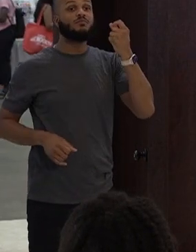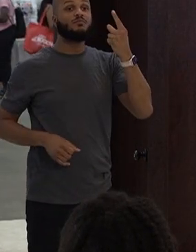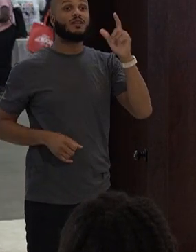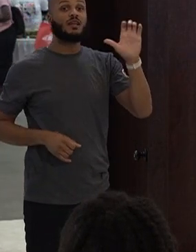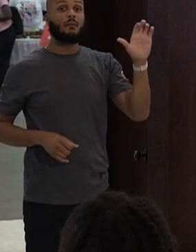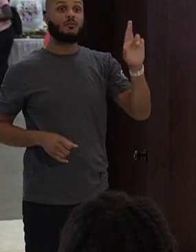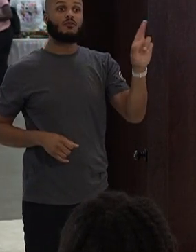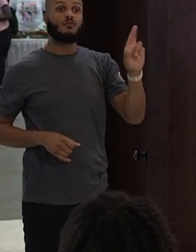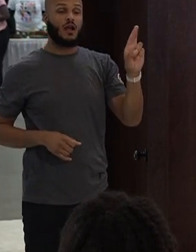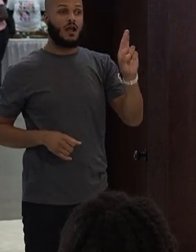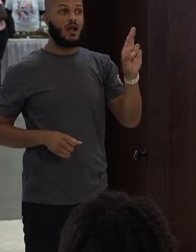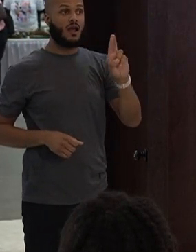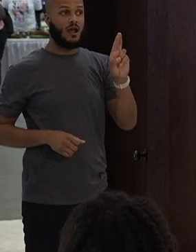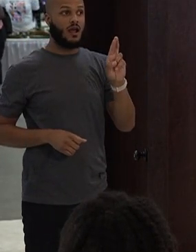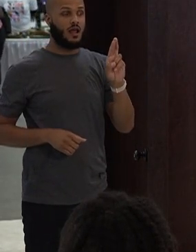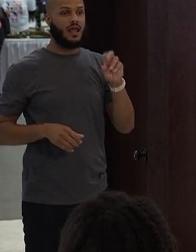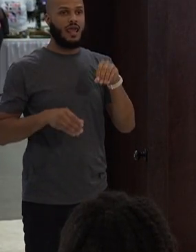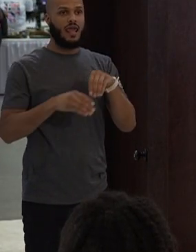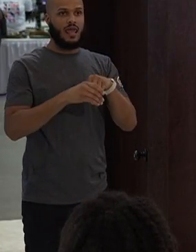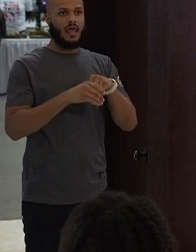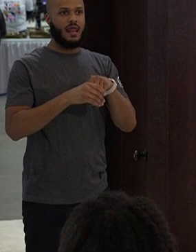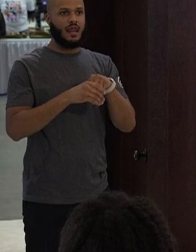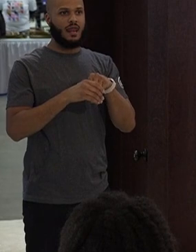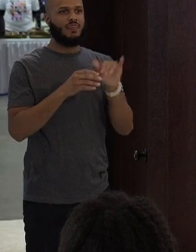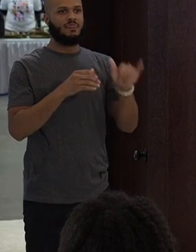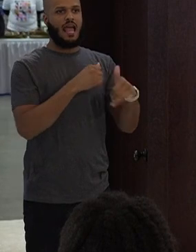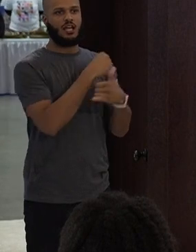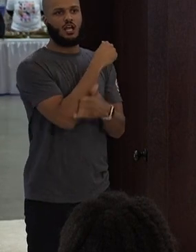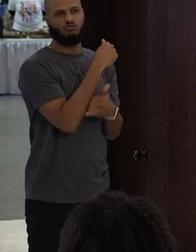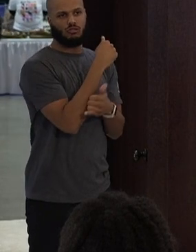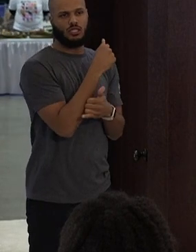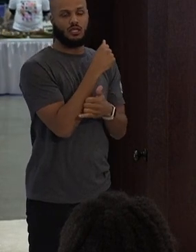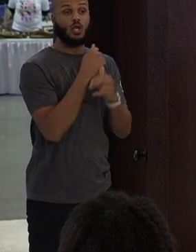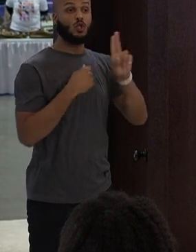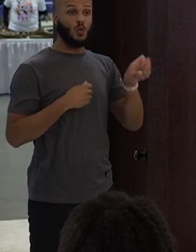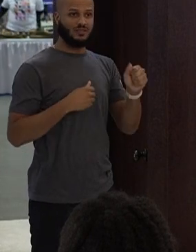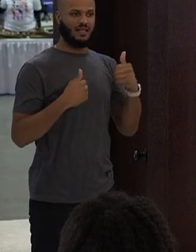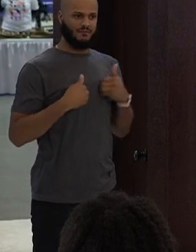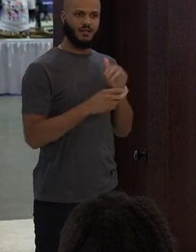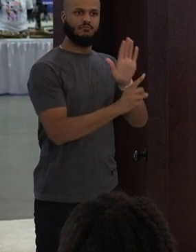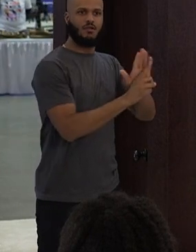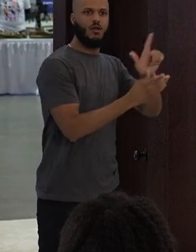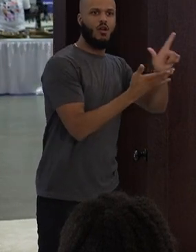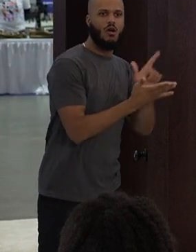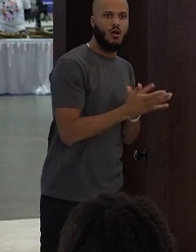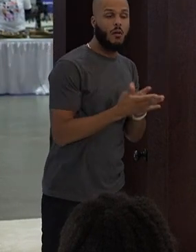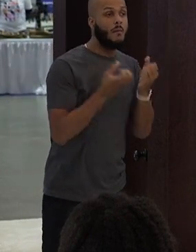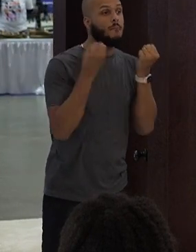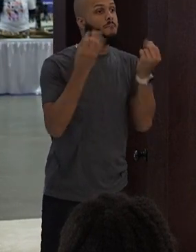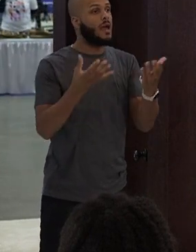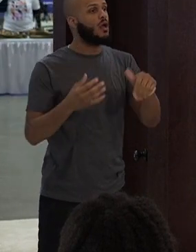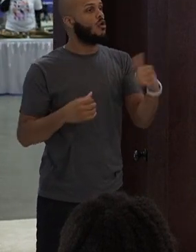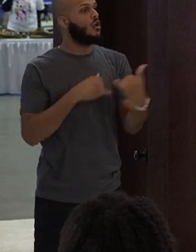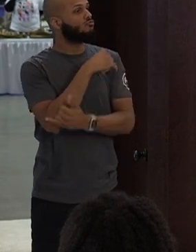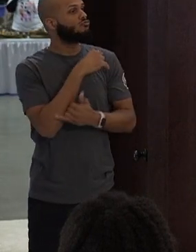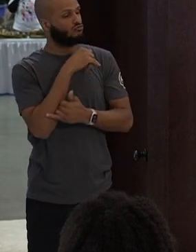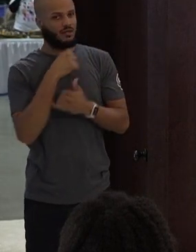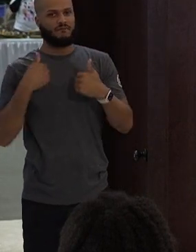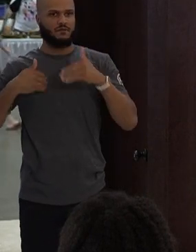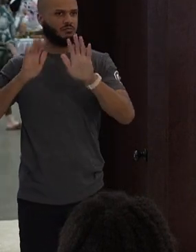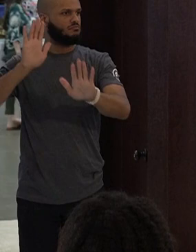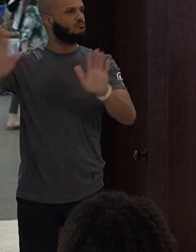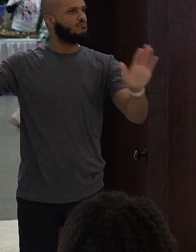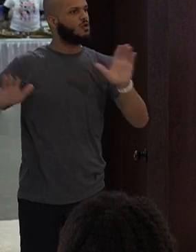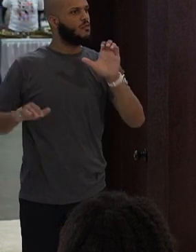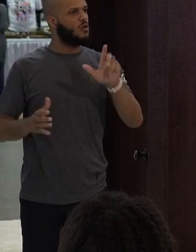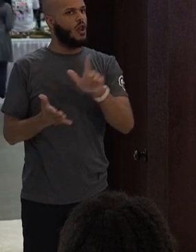copyright exists in the country of origin. So the U.S. has a copyright law, and many, many other countries have copyright